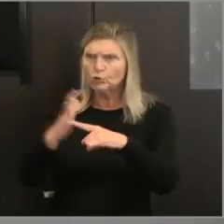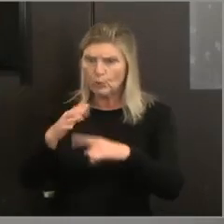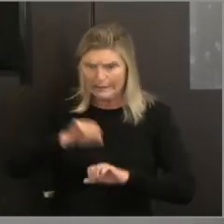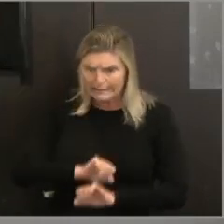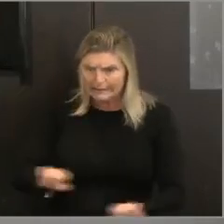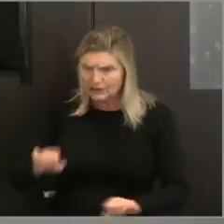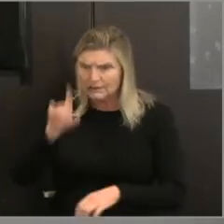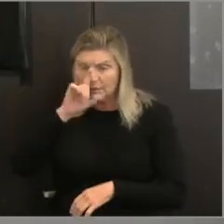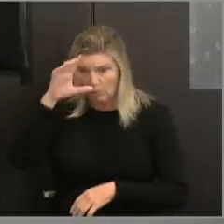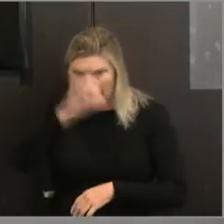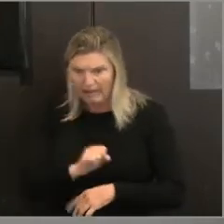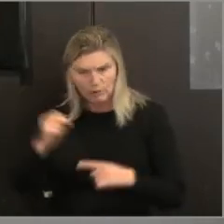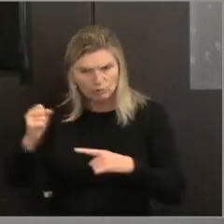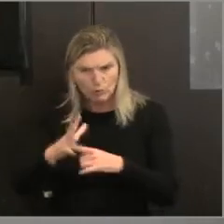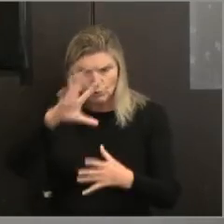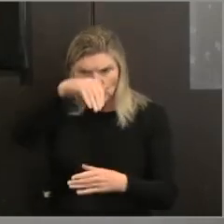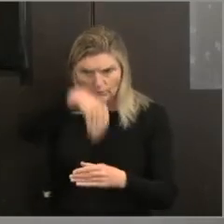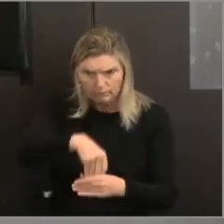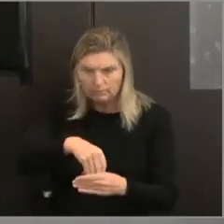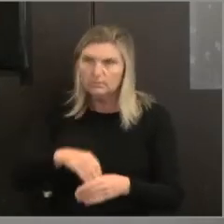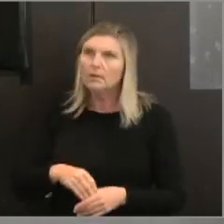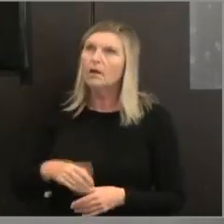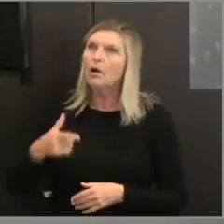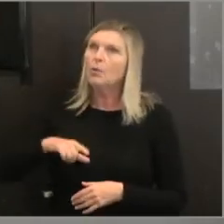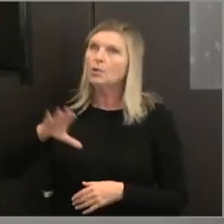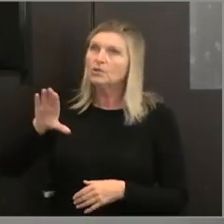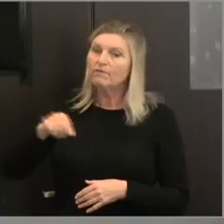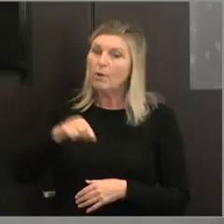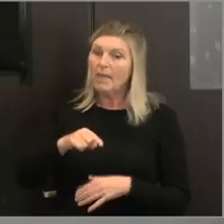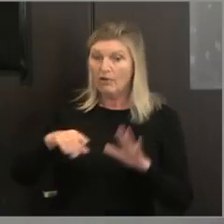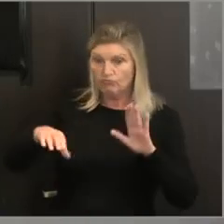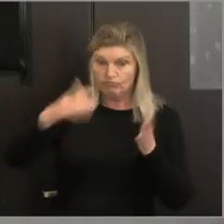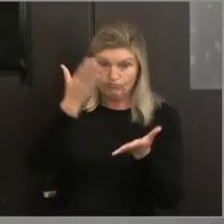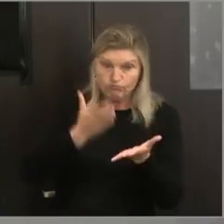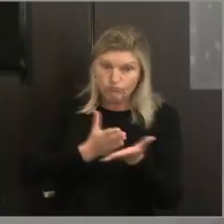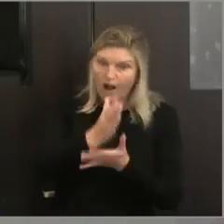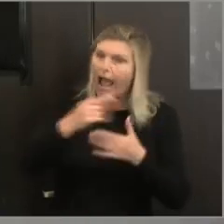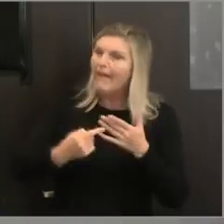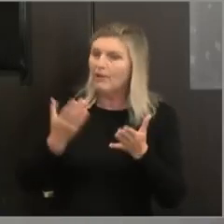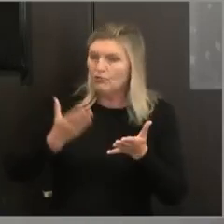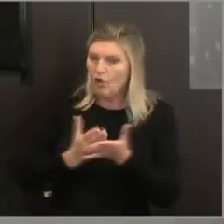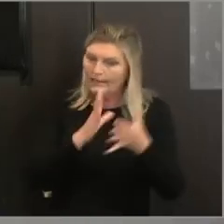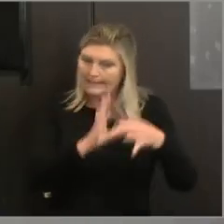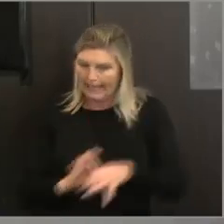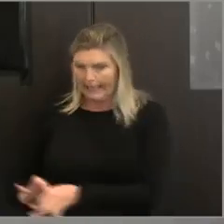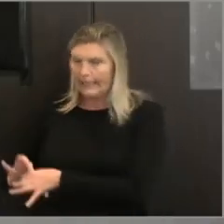Indigenous peoples because it's from that seminal right that all other rights